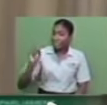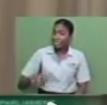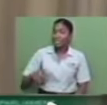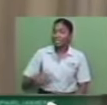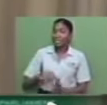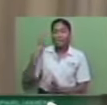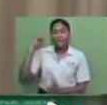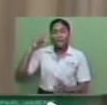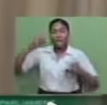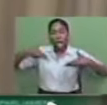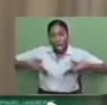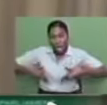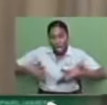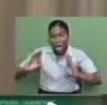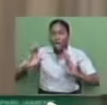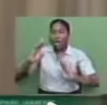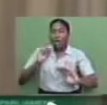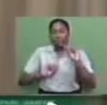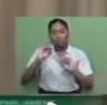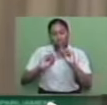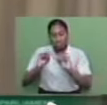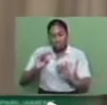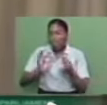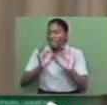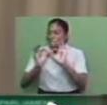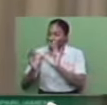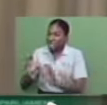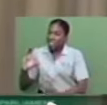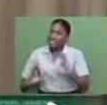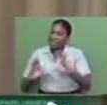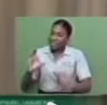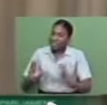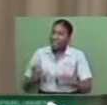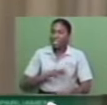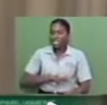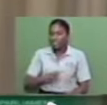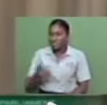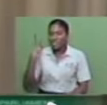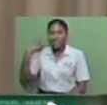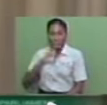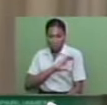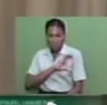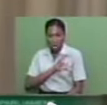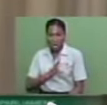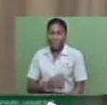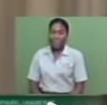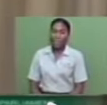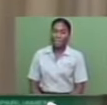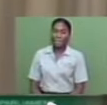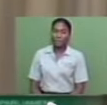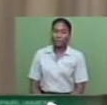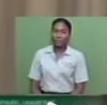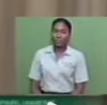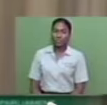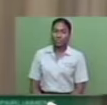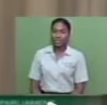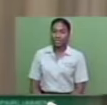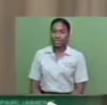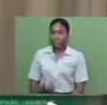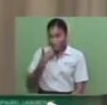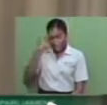to do repairs, fewer breakdowns, fewer vehicles in the shop, more vehicles on the road, which we